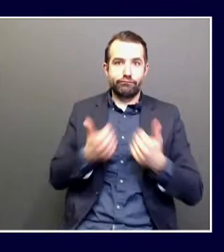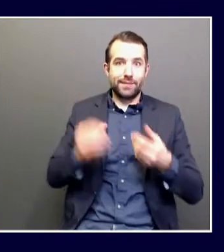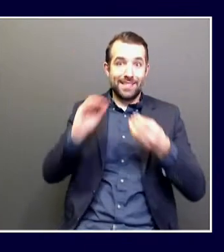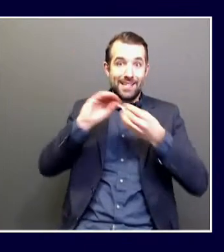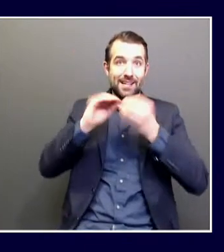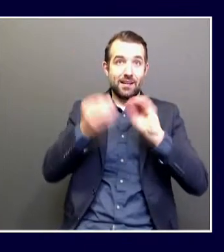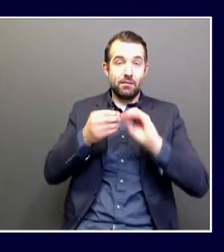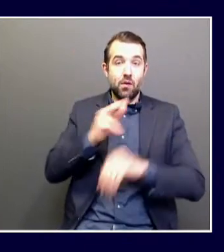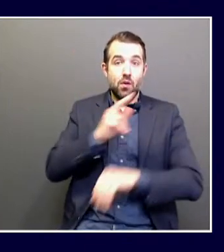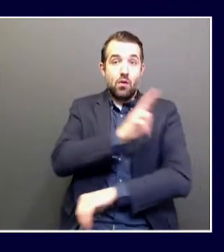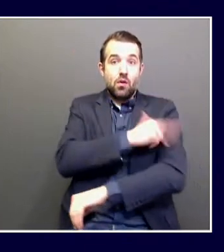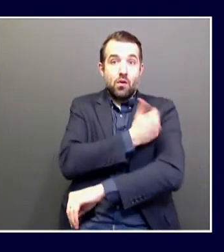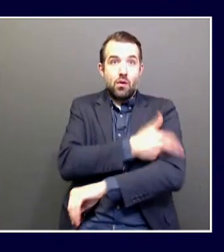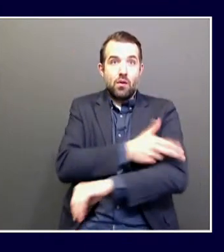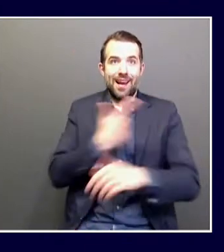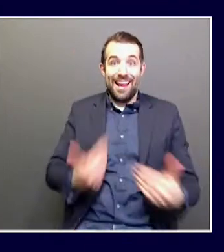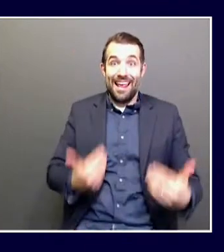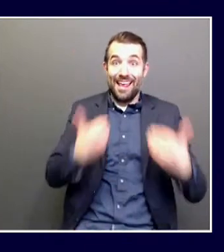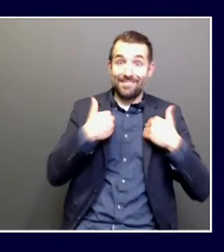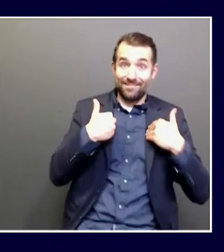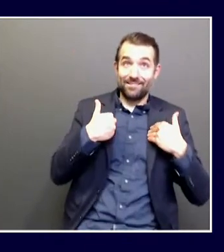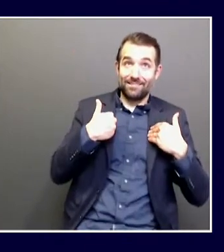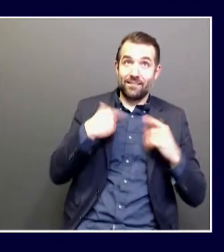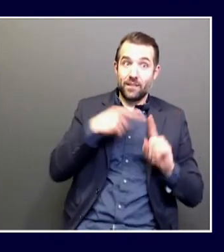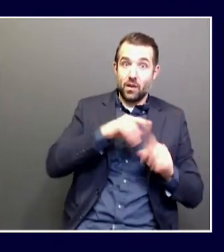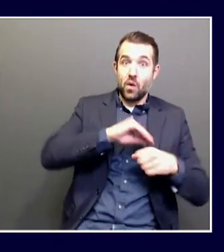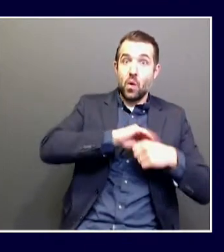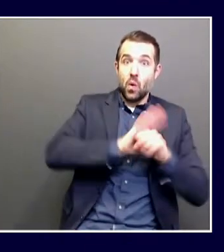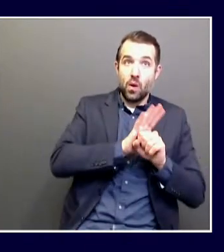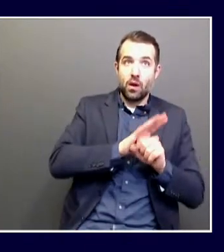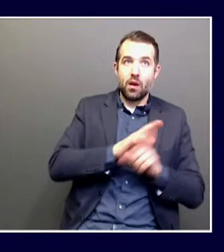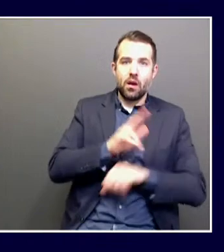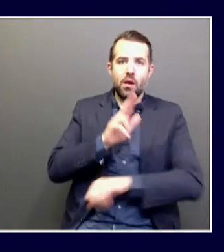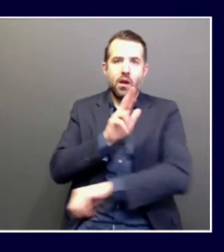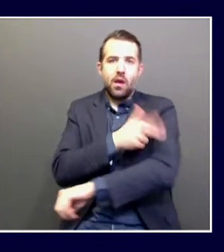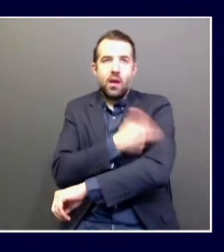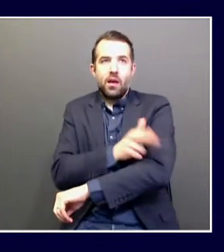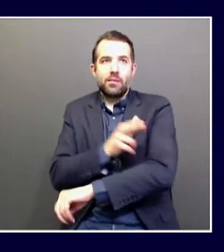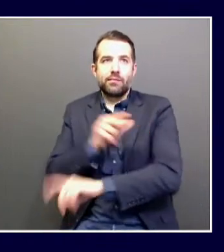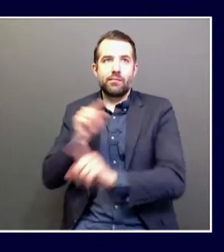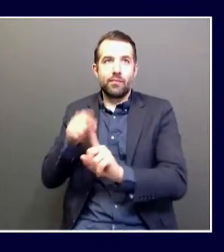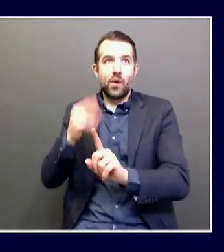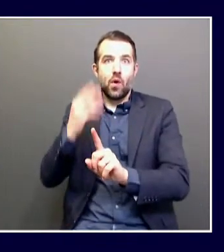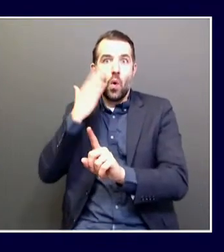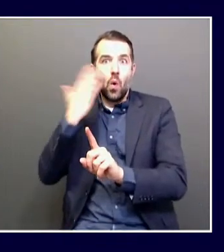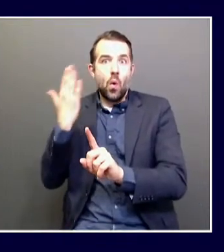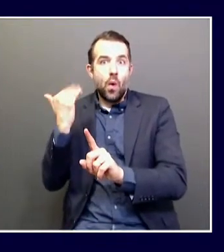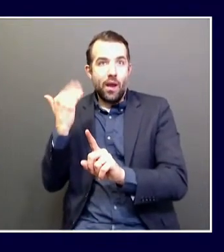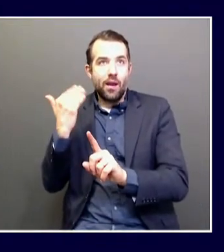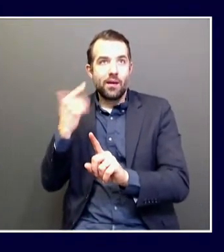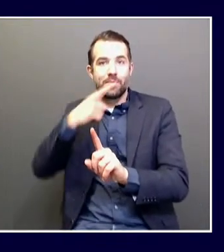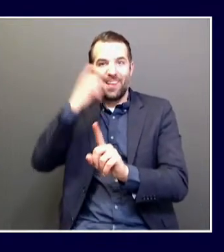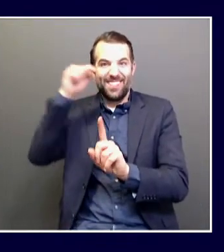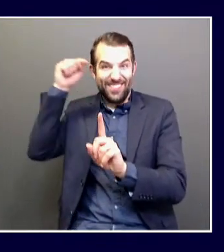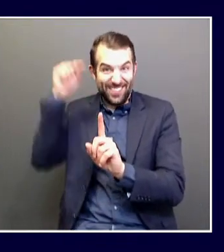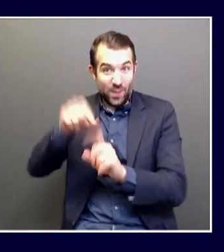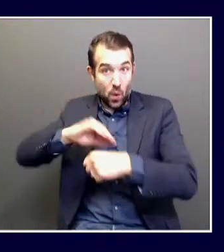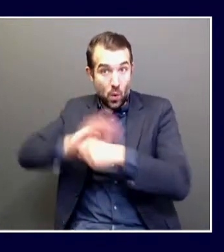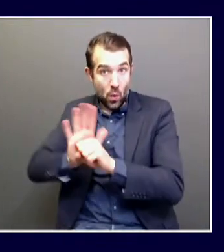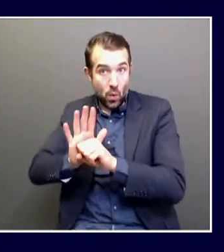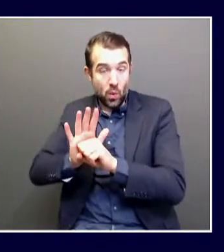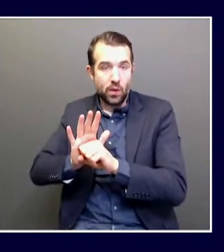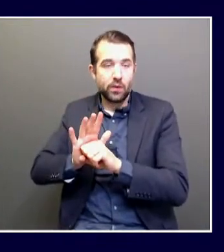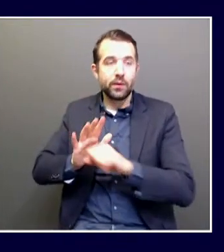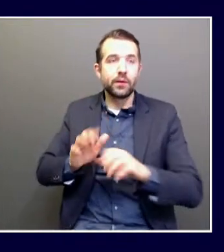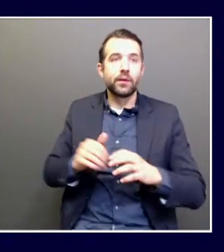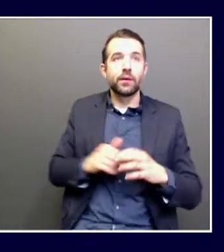and especially with Omicron wave coming. Do you think that might be a wise thing to do? Not necessarily now, but maybe a few